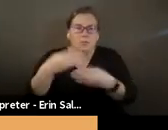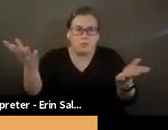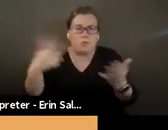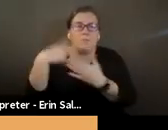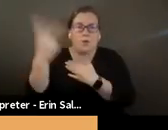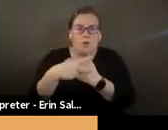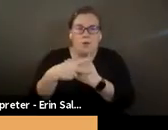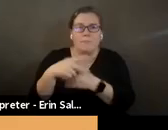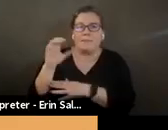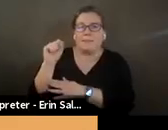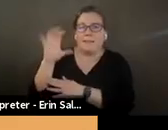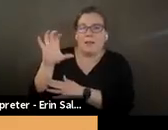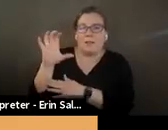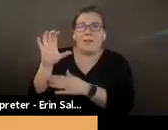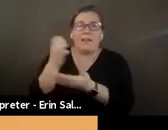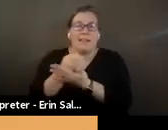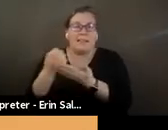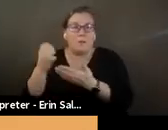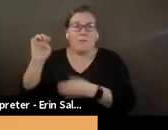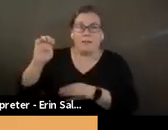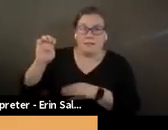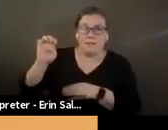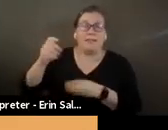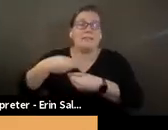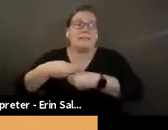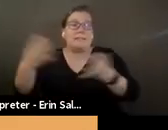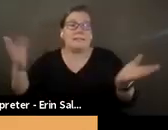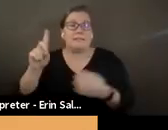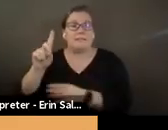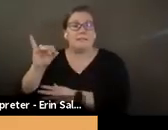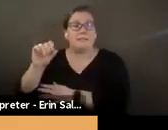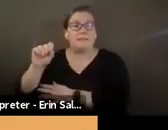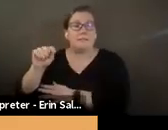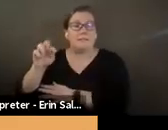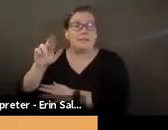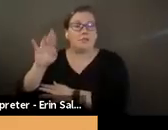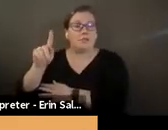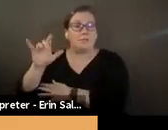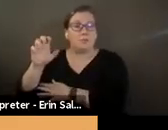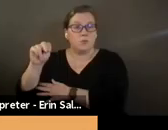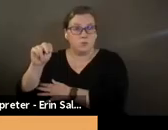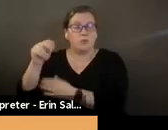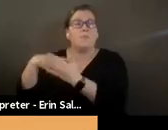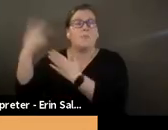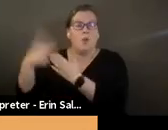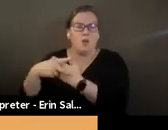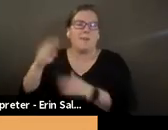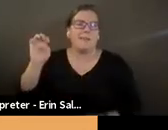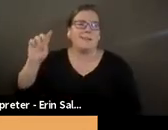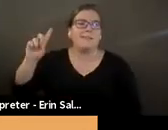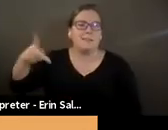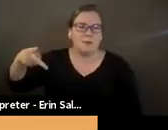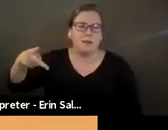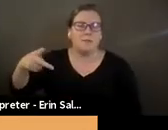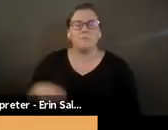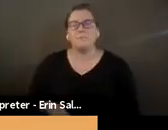SCEDP. So ORS does a lot of different things in our utility regulation.